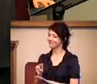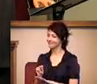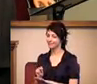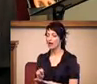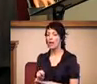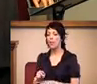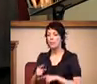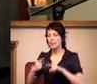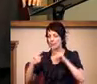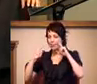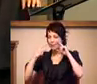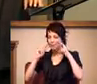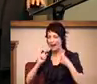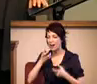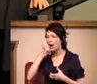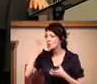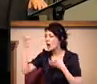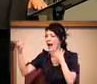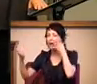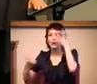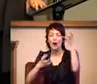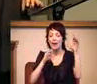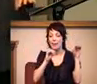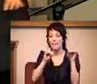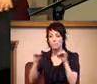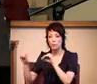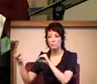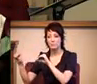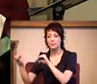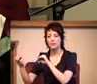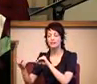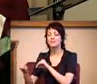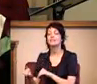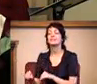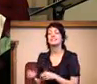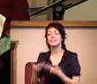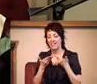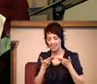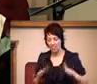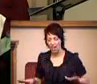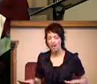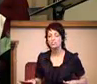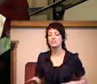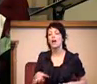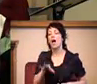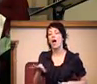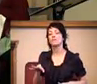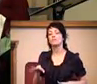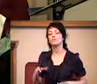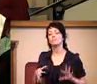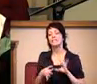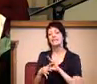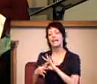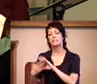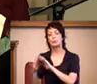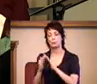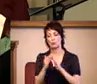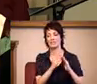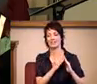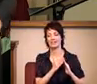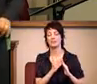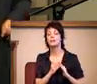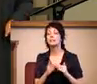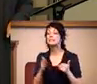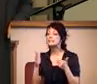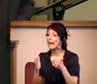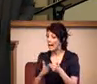the cries from the loss of that kind of community. It is